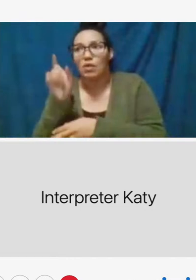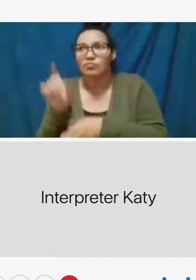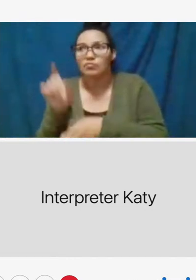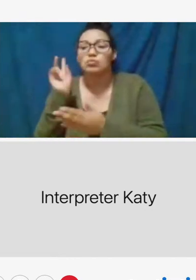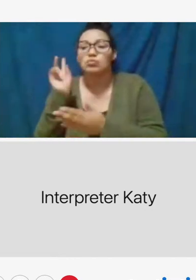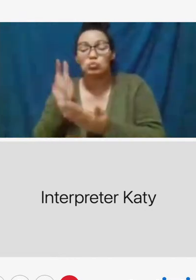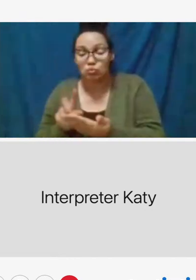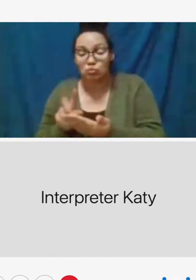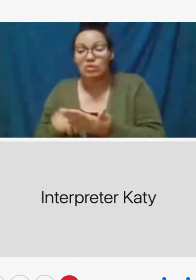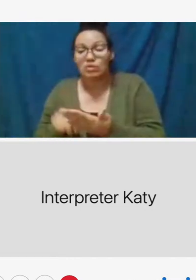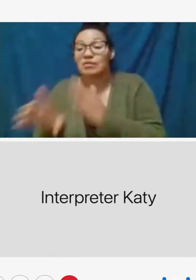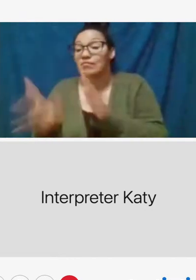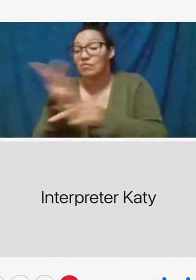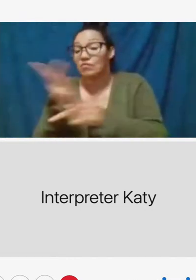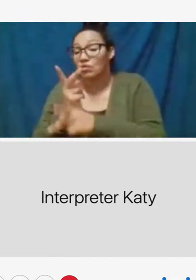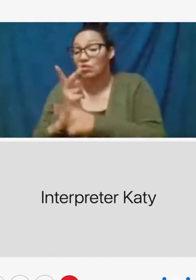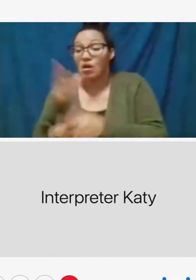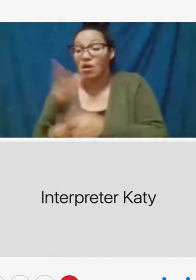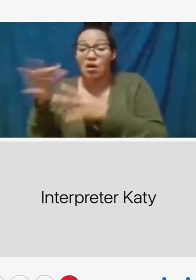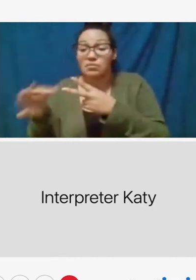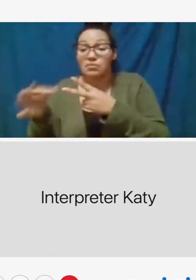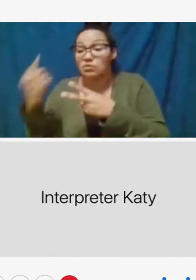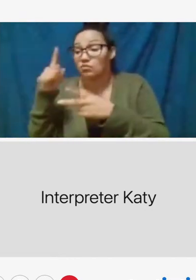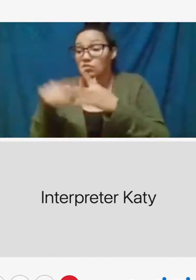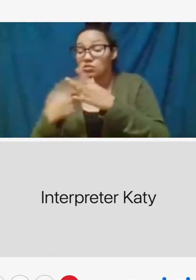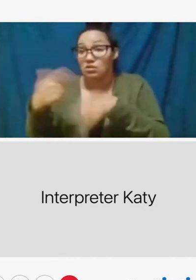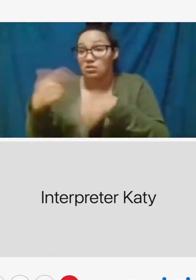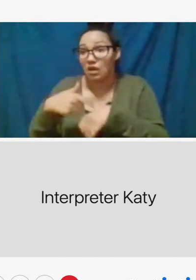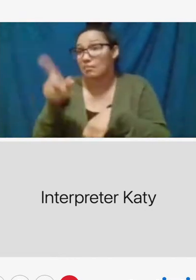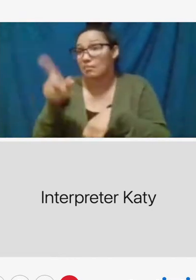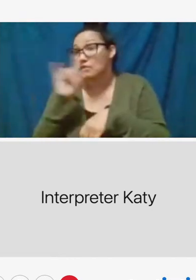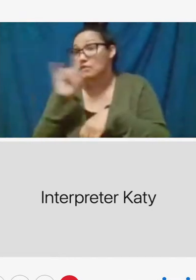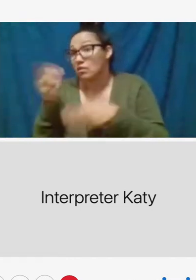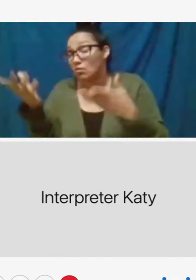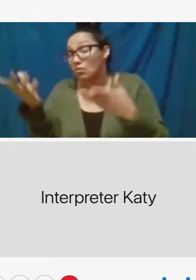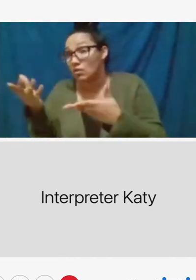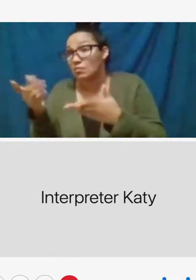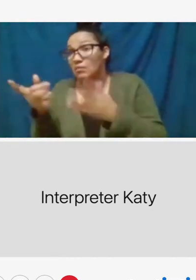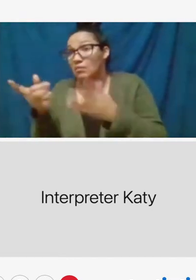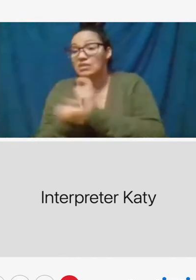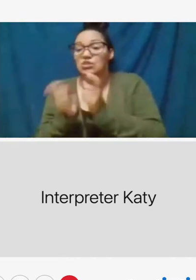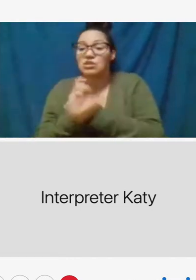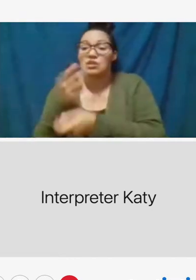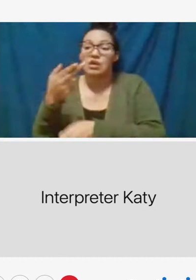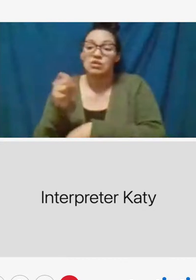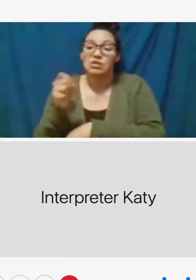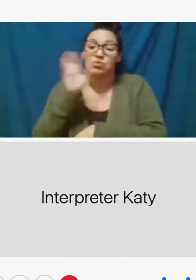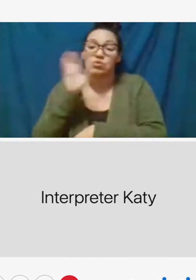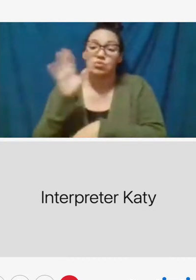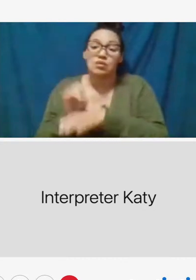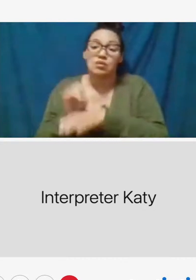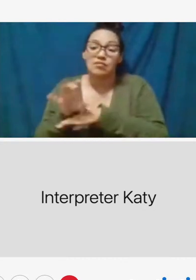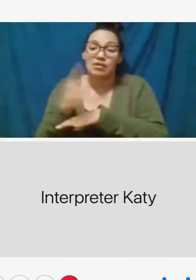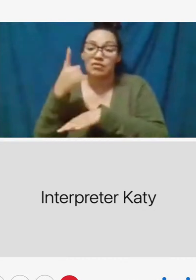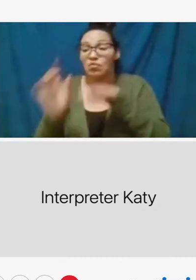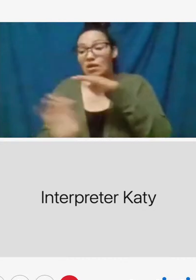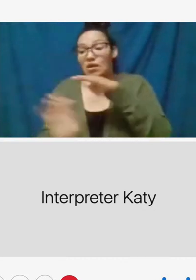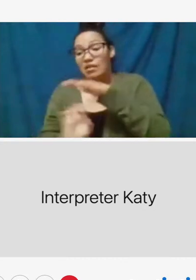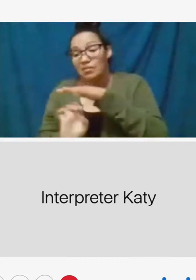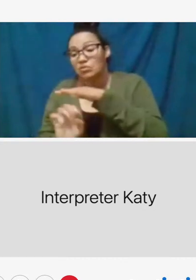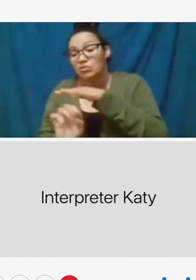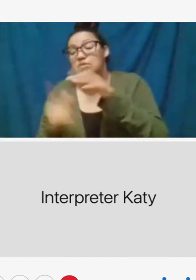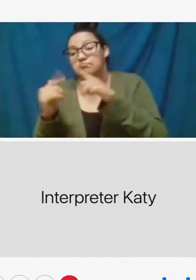for start times and what does that look like by changing the high school it's going to affect start times for elementary Etc and really starting to